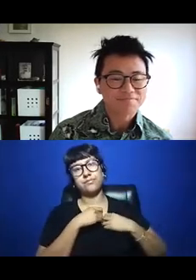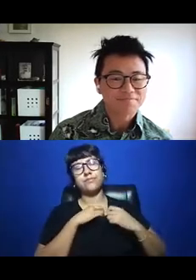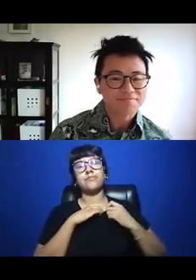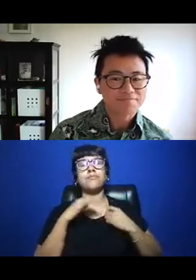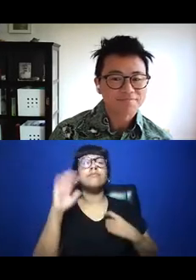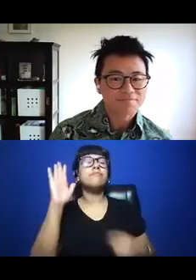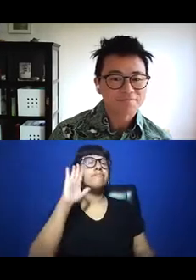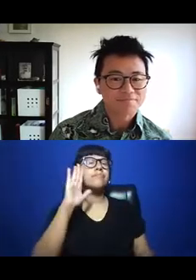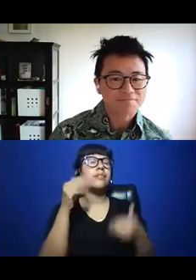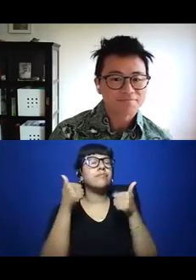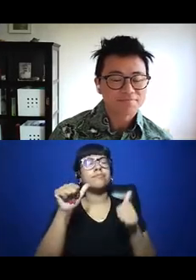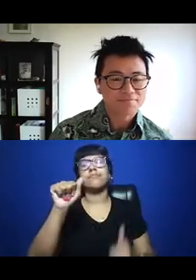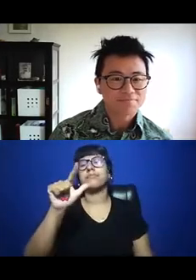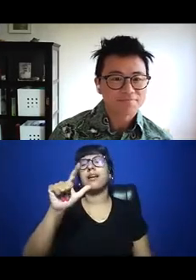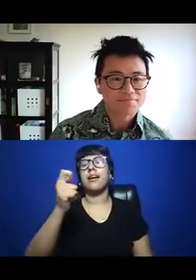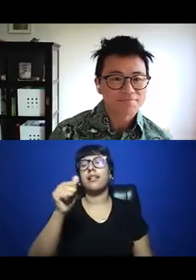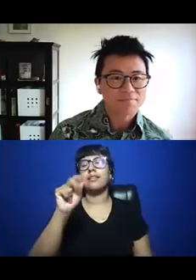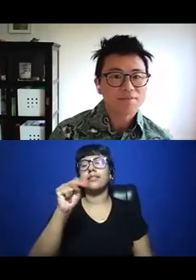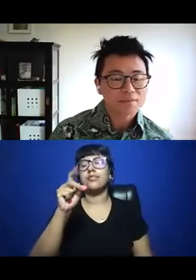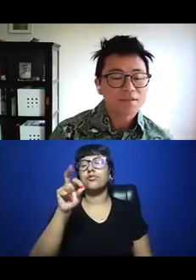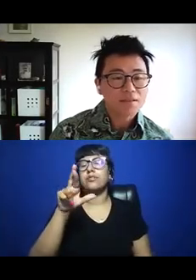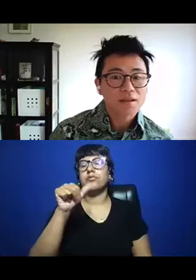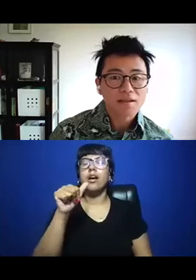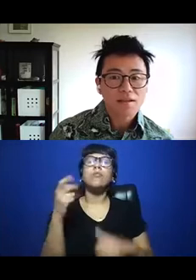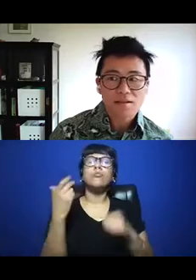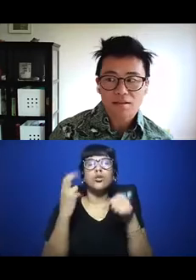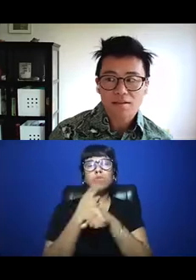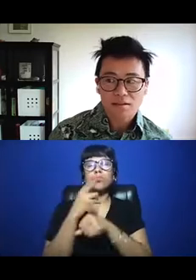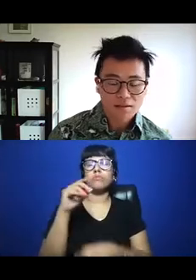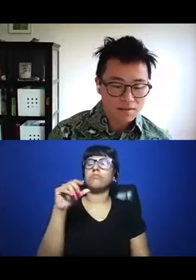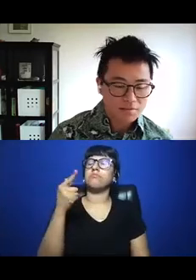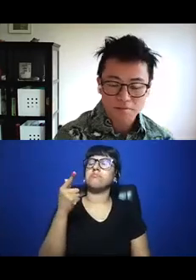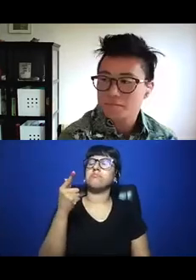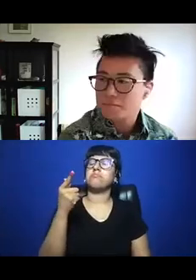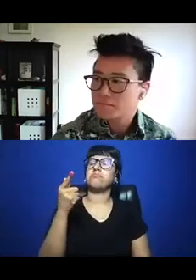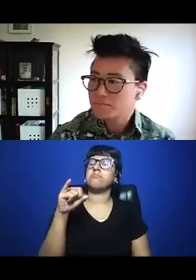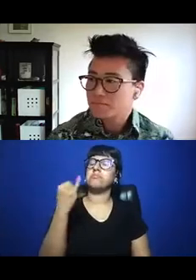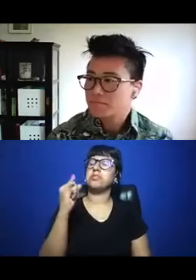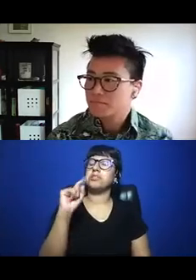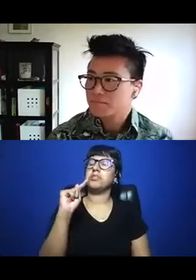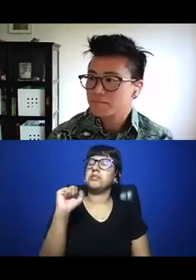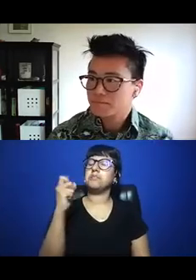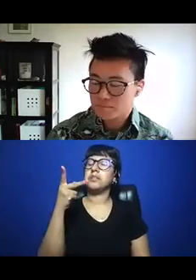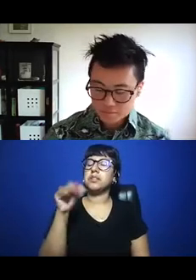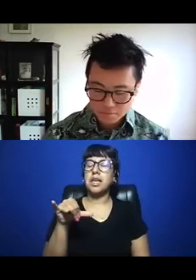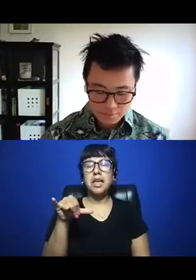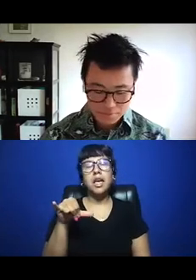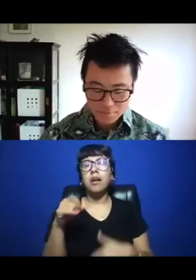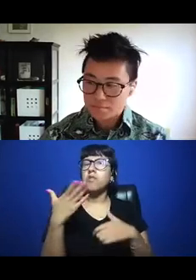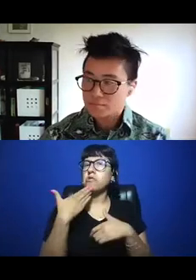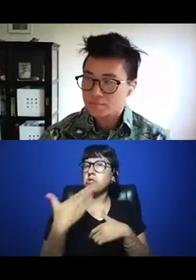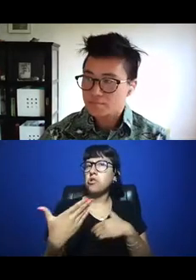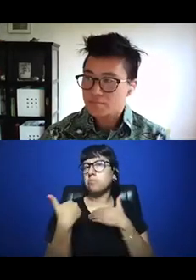I am trying to assess Meet Jitsi. I consider it a very reliable tool. However, I have a couple of